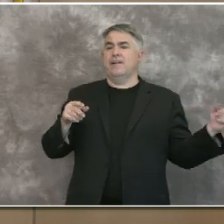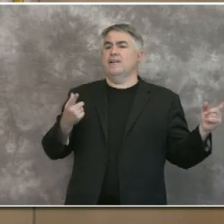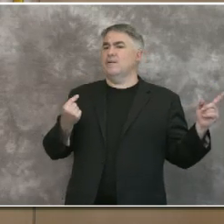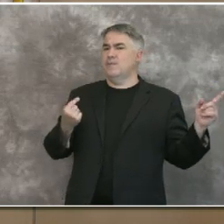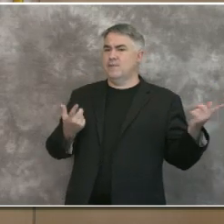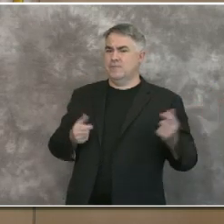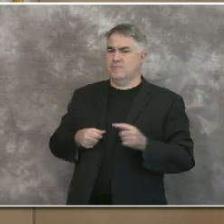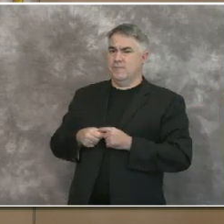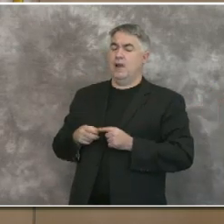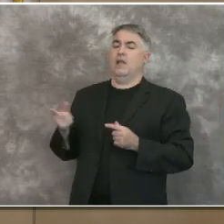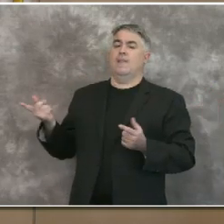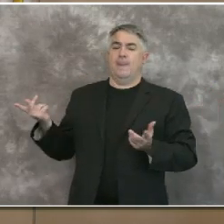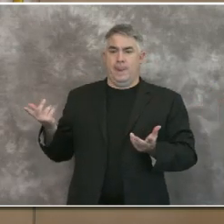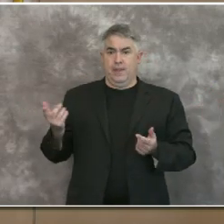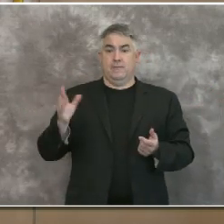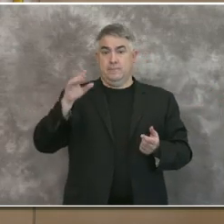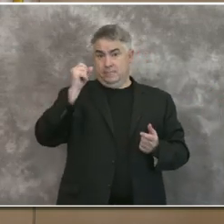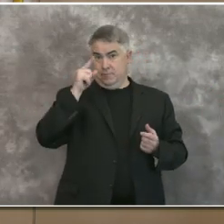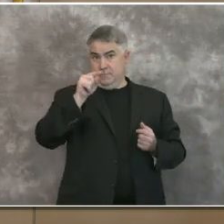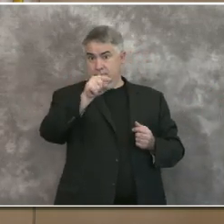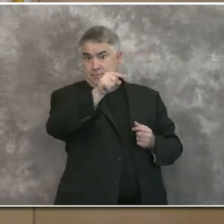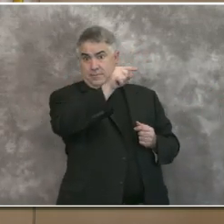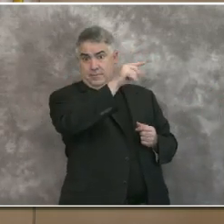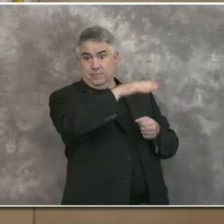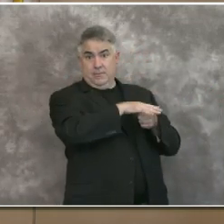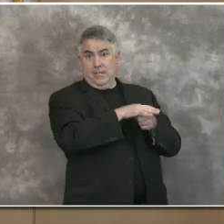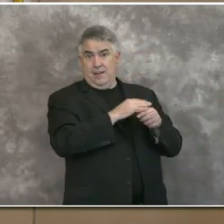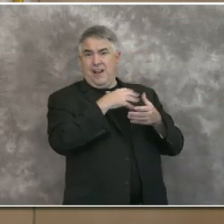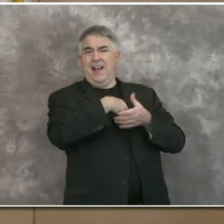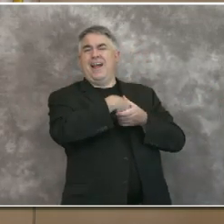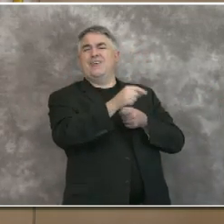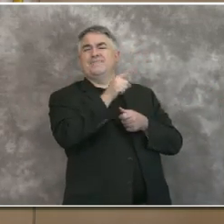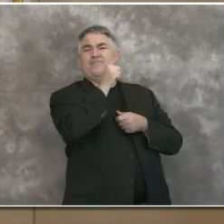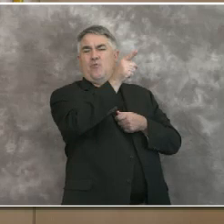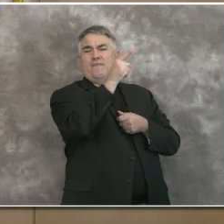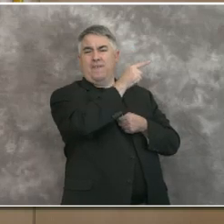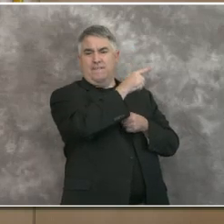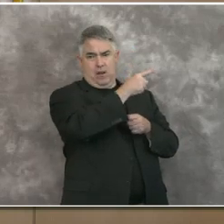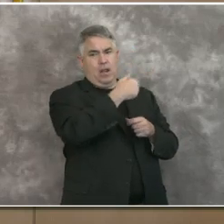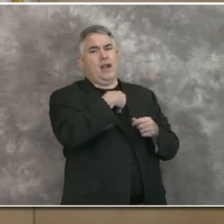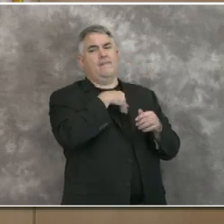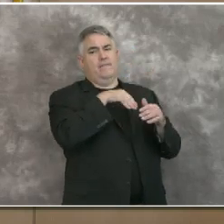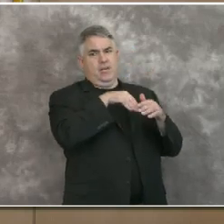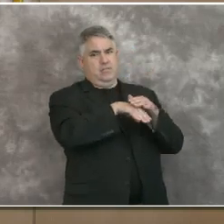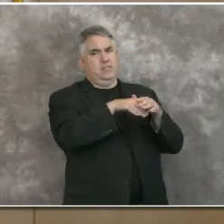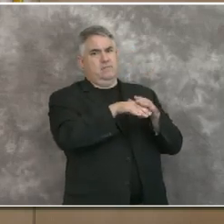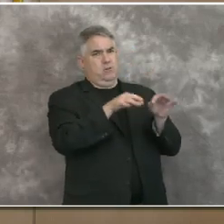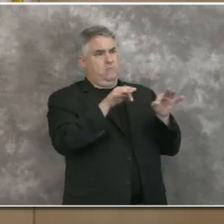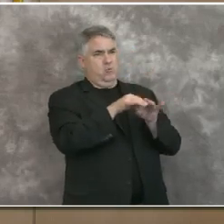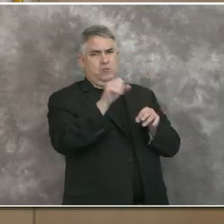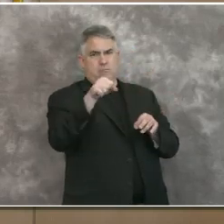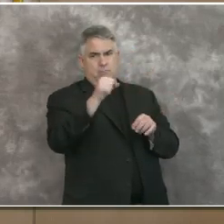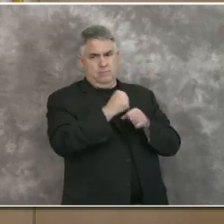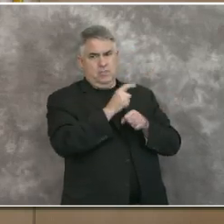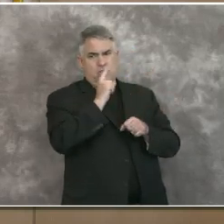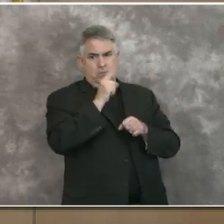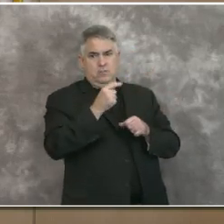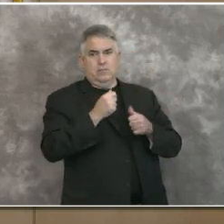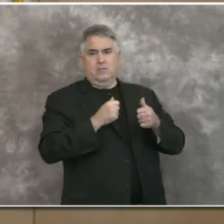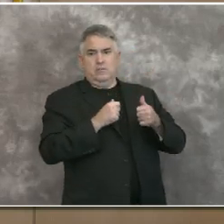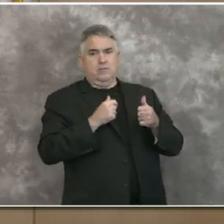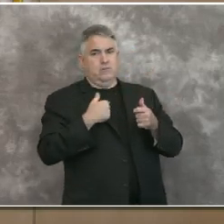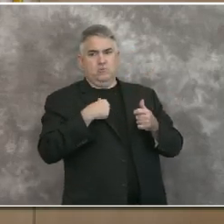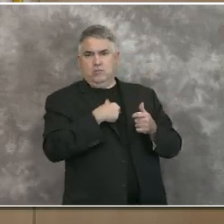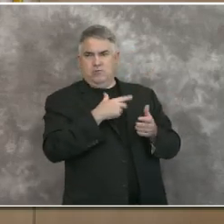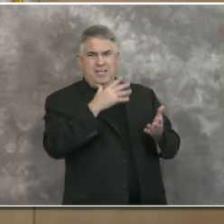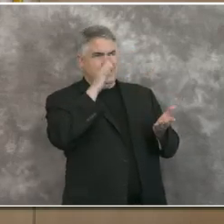county. Comprehensive accessibility are very key. And so that point about traveling long distance is what we're trying to break down.